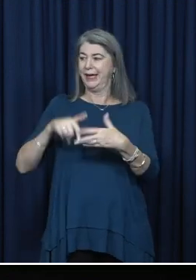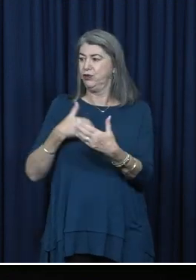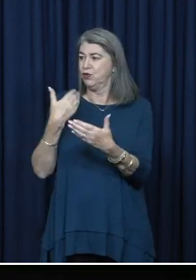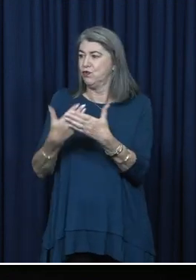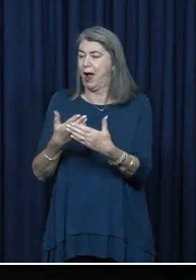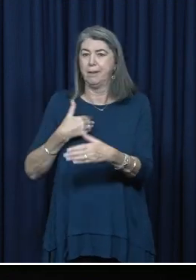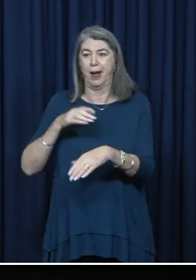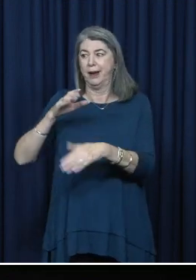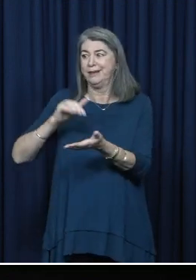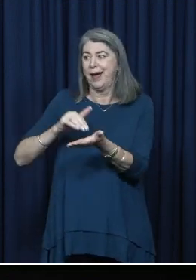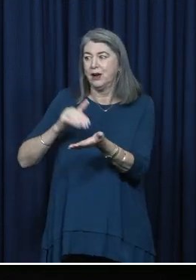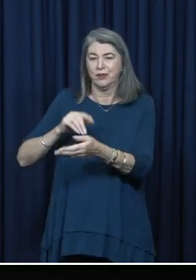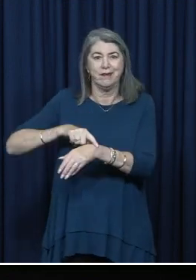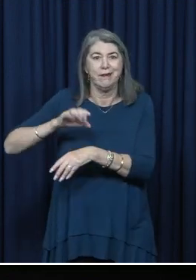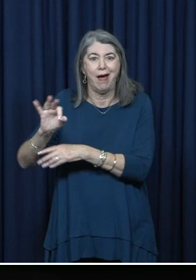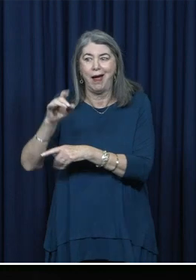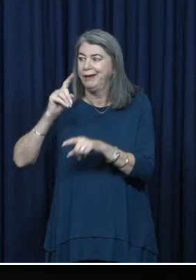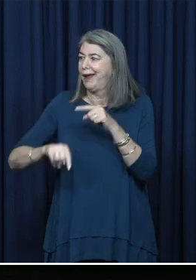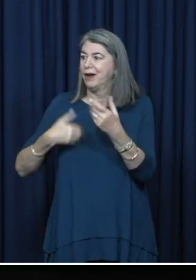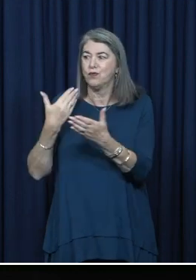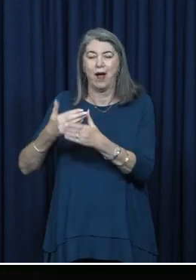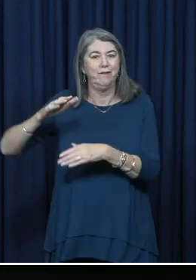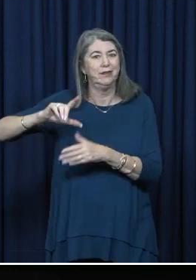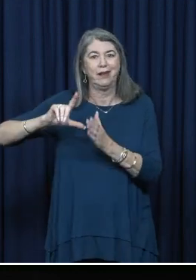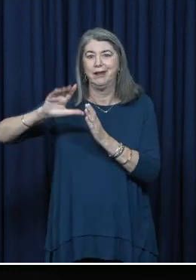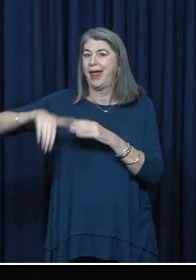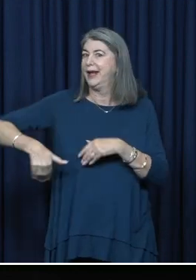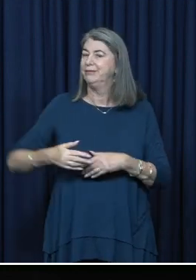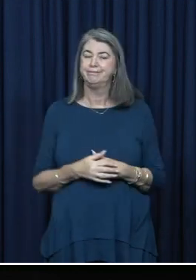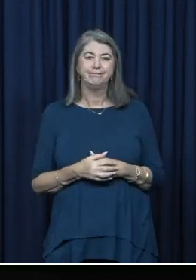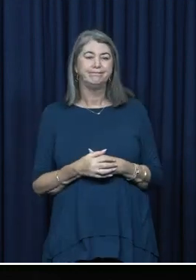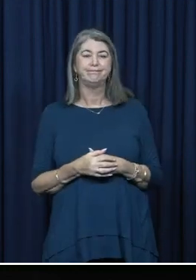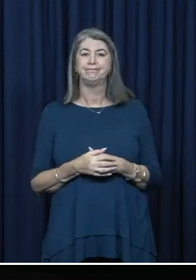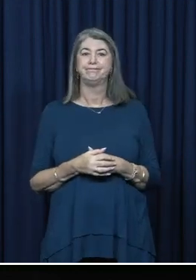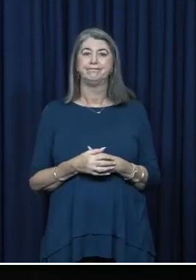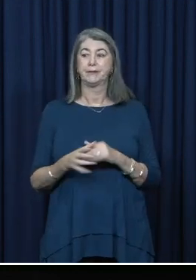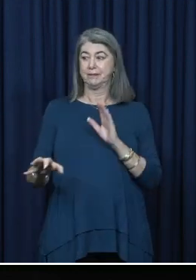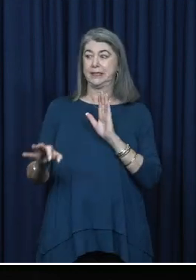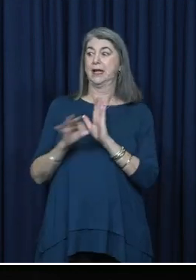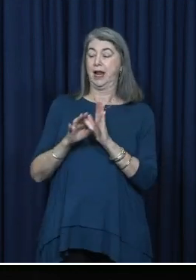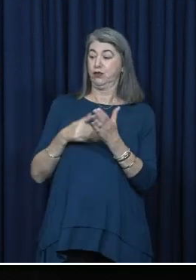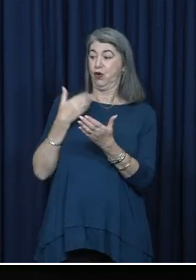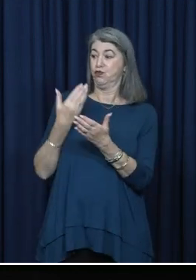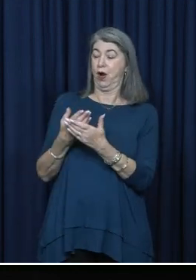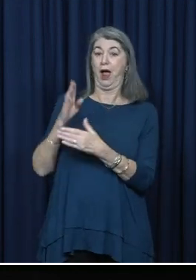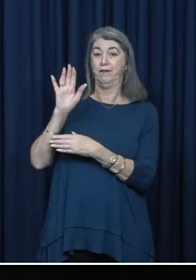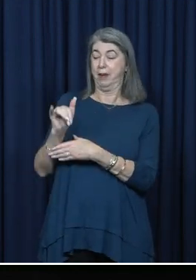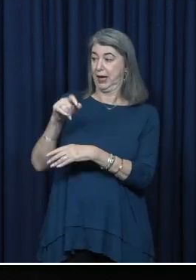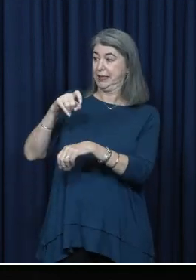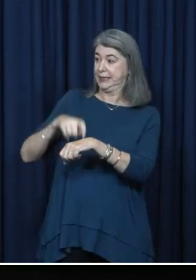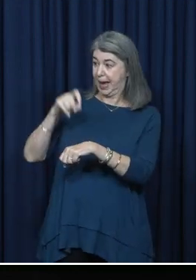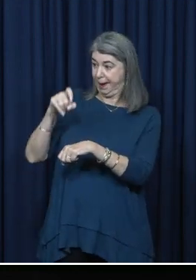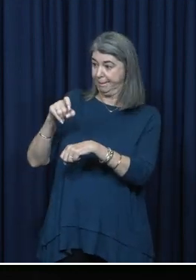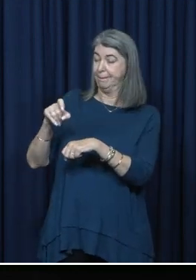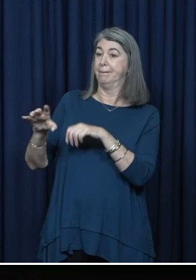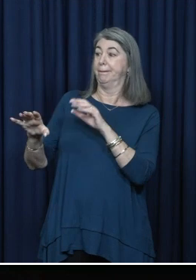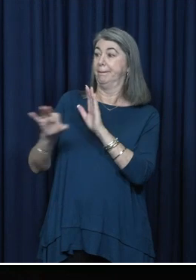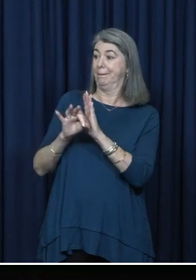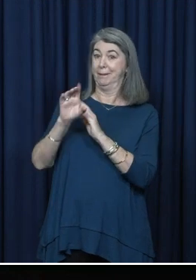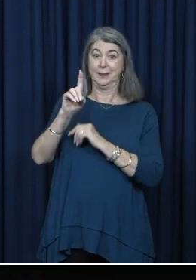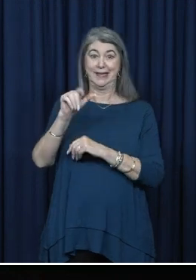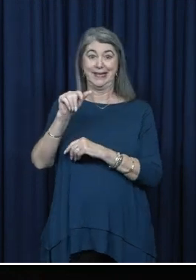9 o'clock. I can't be there no later. I'm going to select arrive by. I'm going to select the